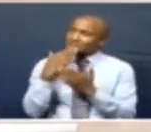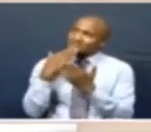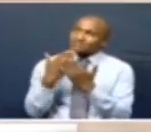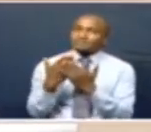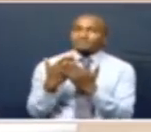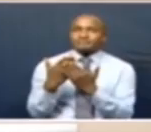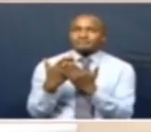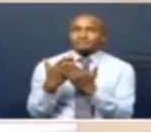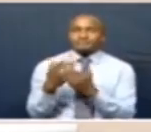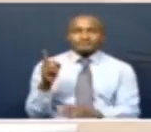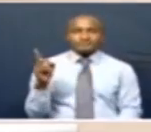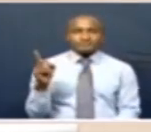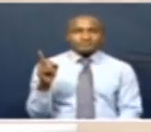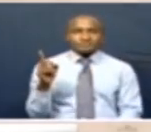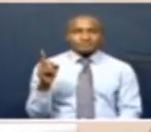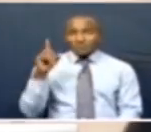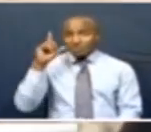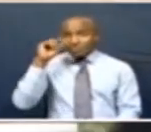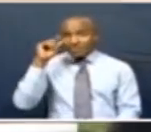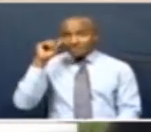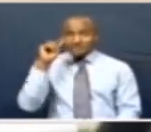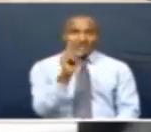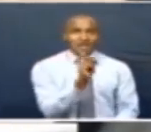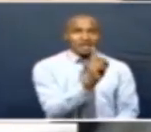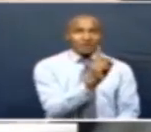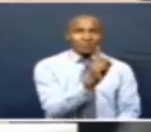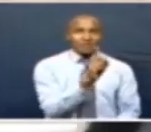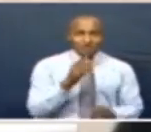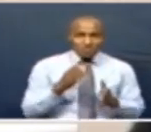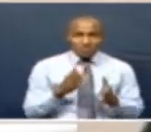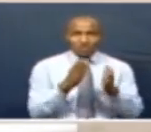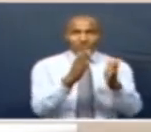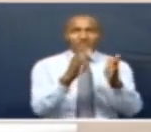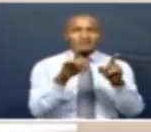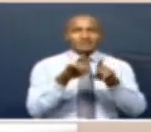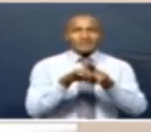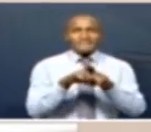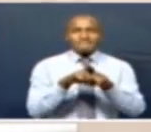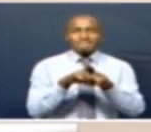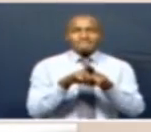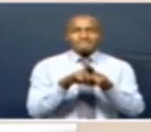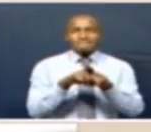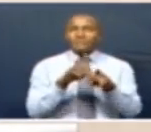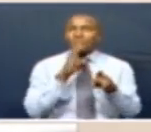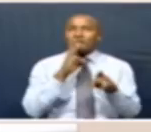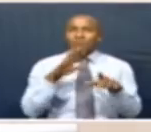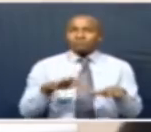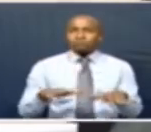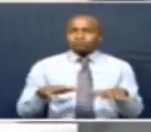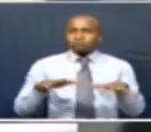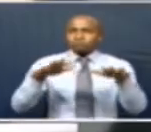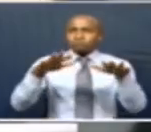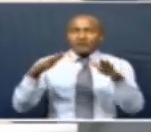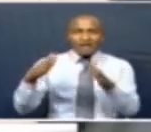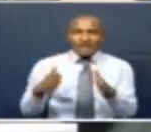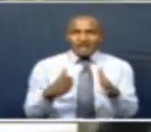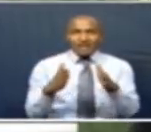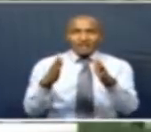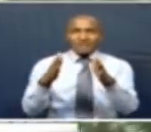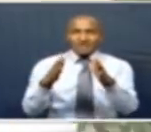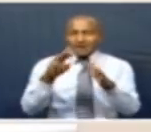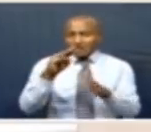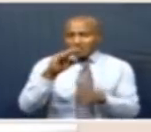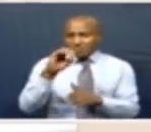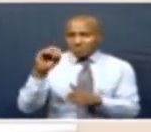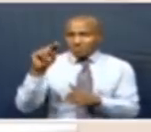Elsewhere, the Mombasa-Nairobi highway was cut off at the Sultan Hamud Bridge after a tributary of River Mwoni burst its banks, flowing right